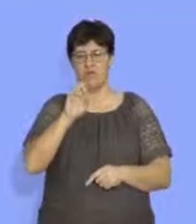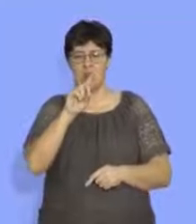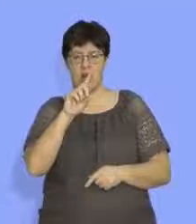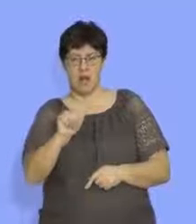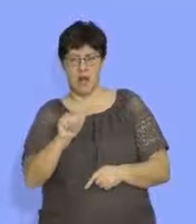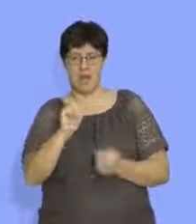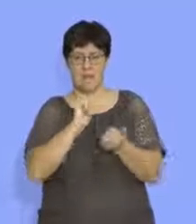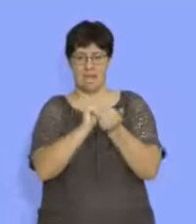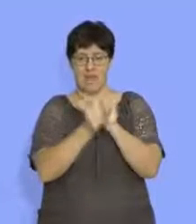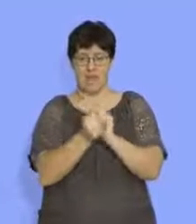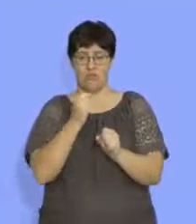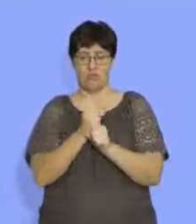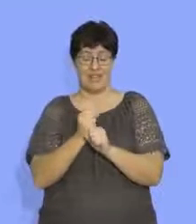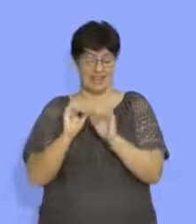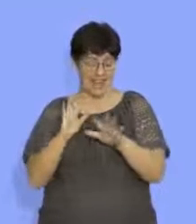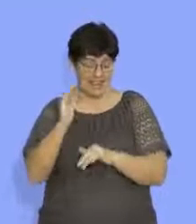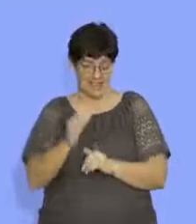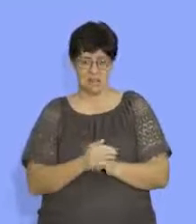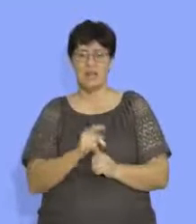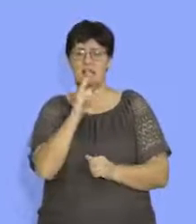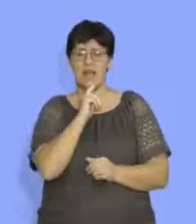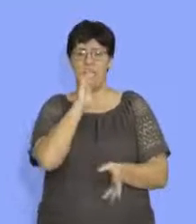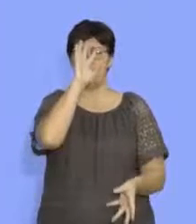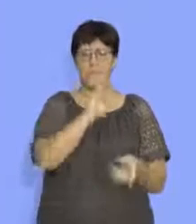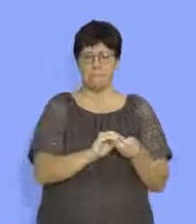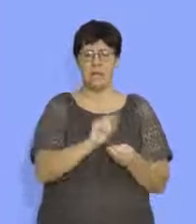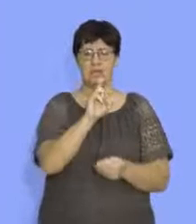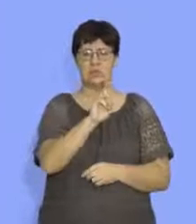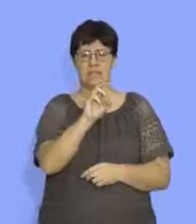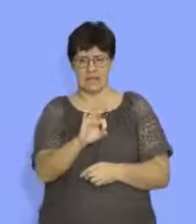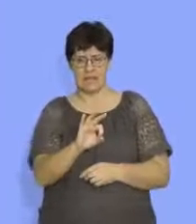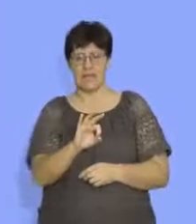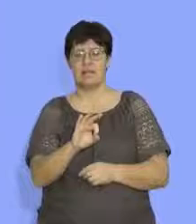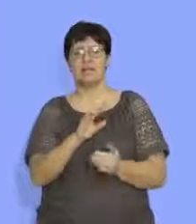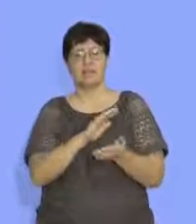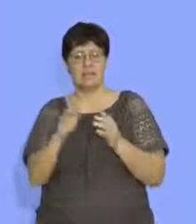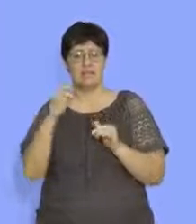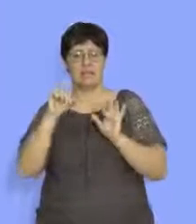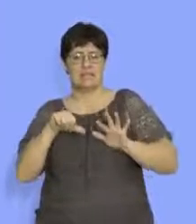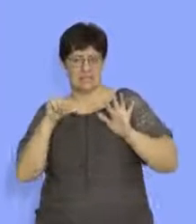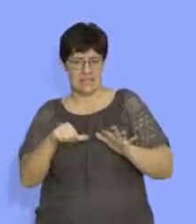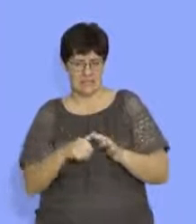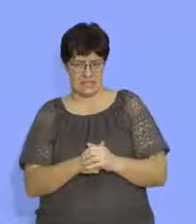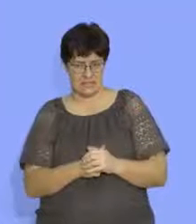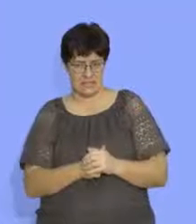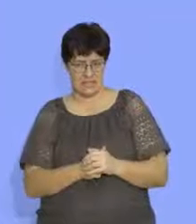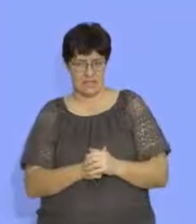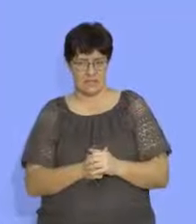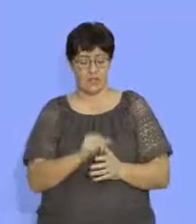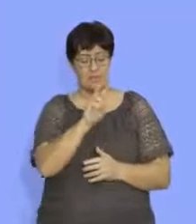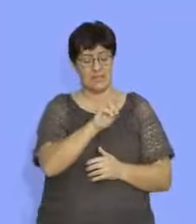online, that is. It says the sum of 23 and 16. So if I